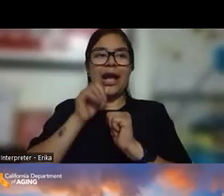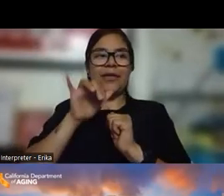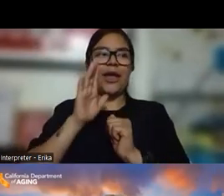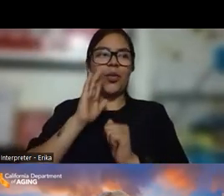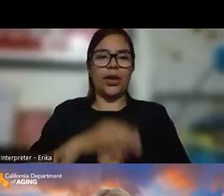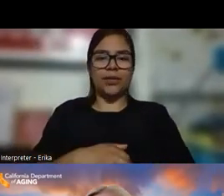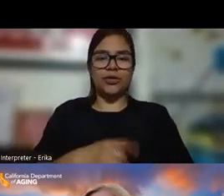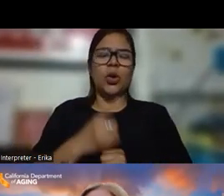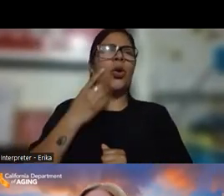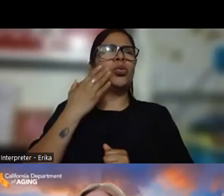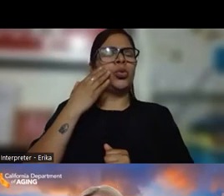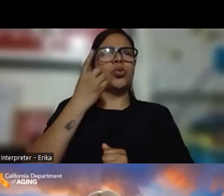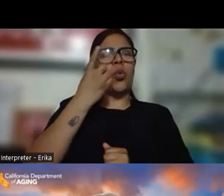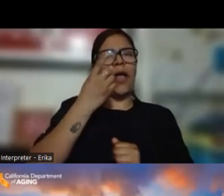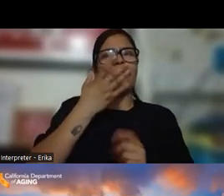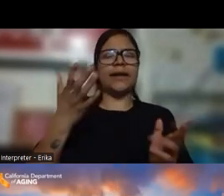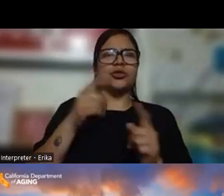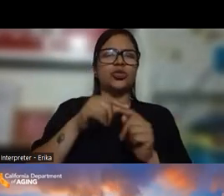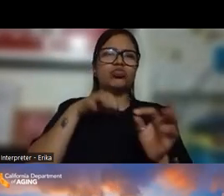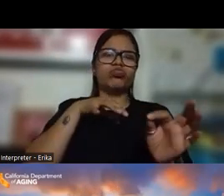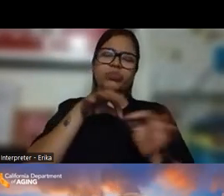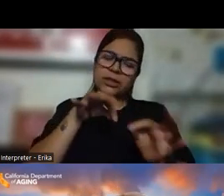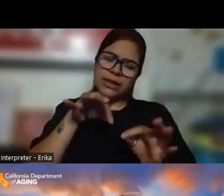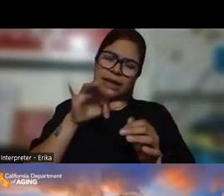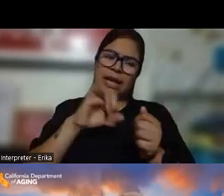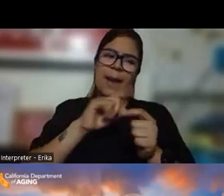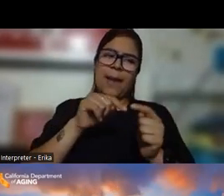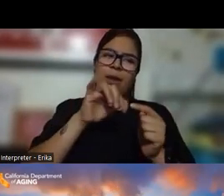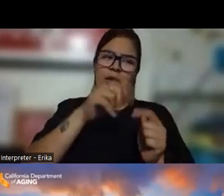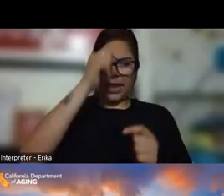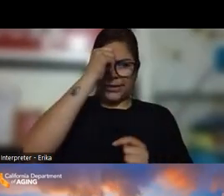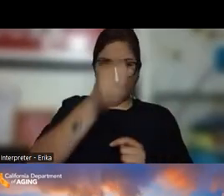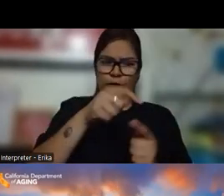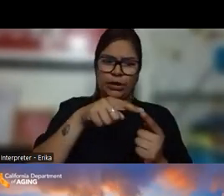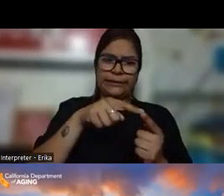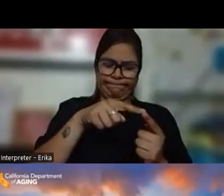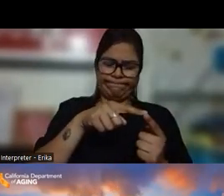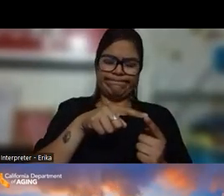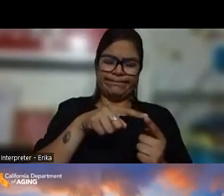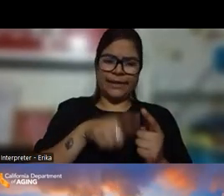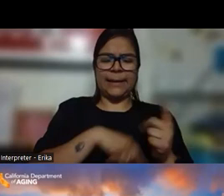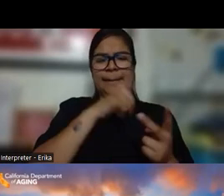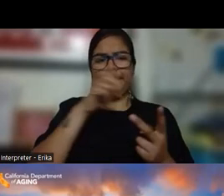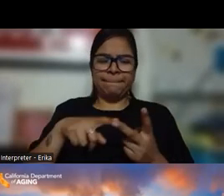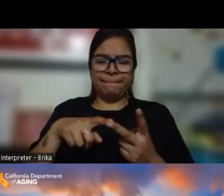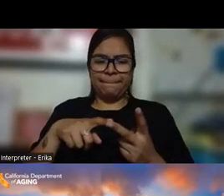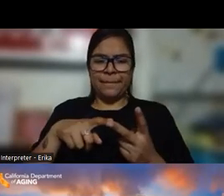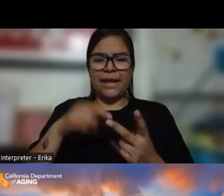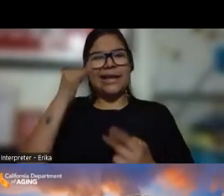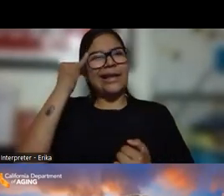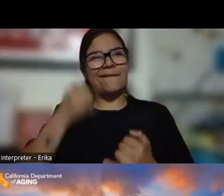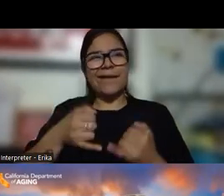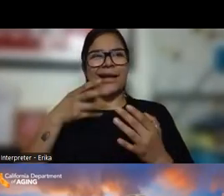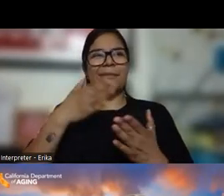thing to describe a proposal that you might have a theory on how that would advance equity. And then on the final end, how